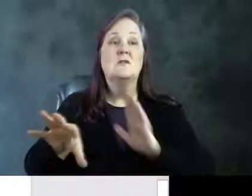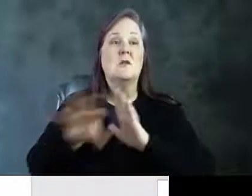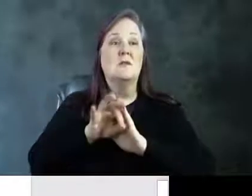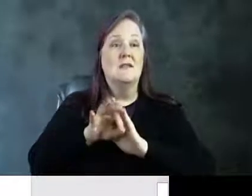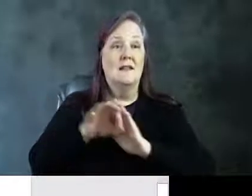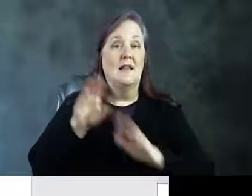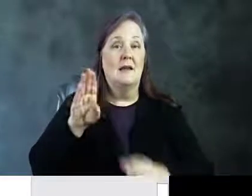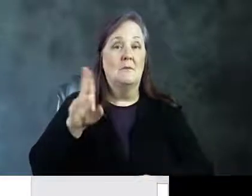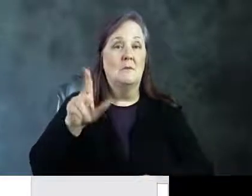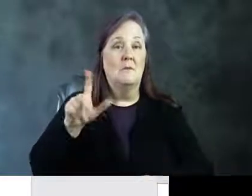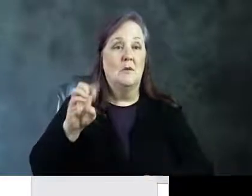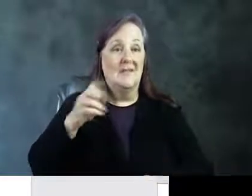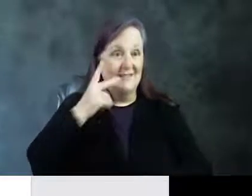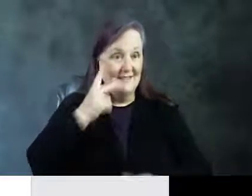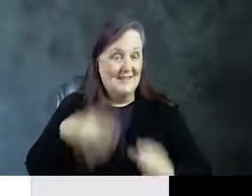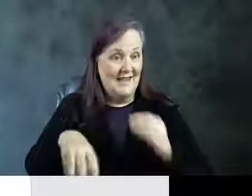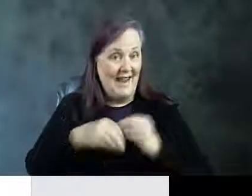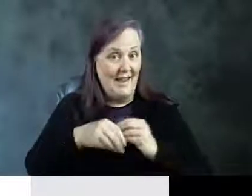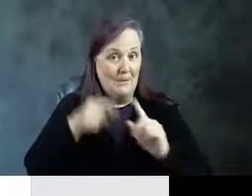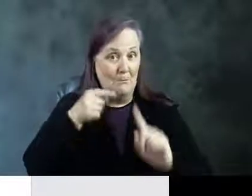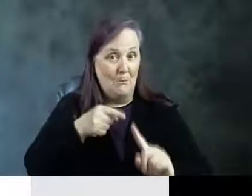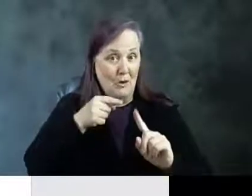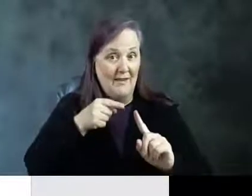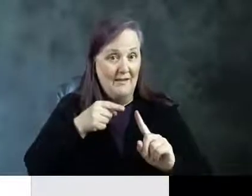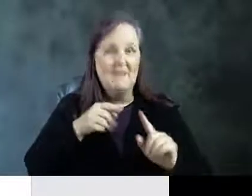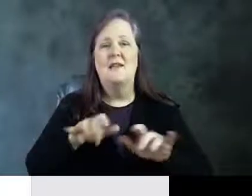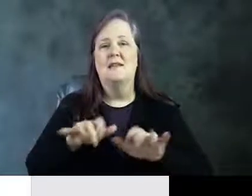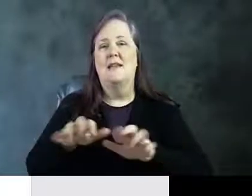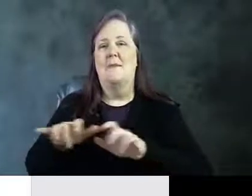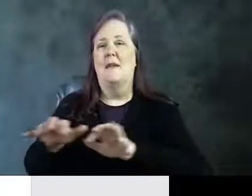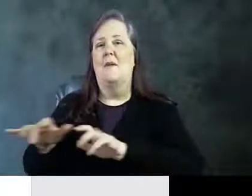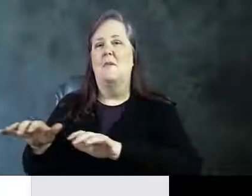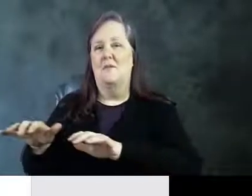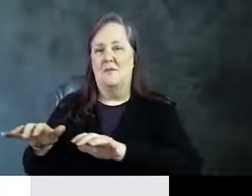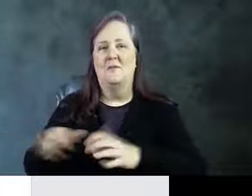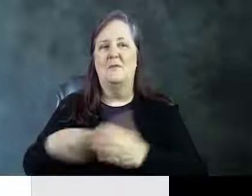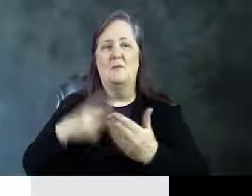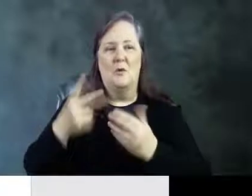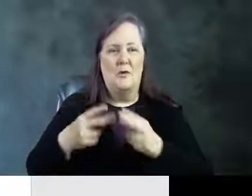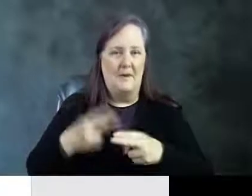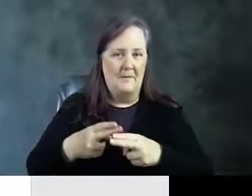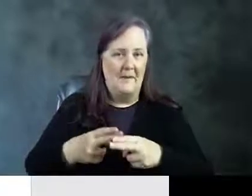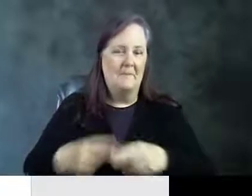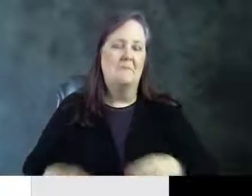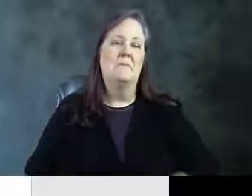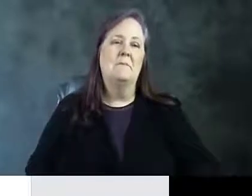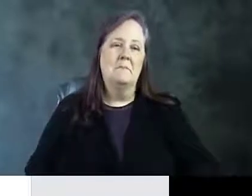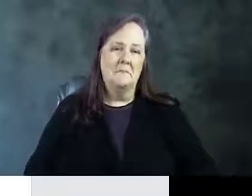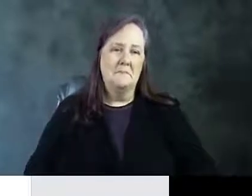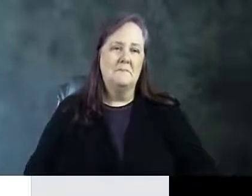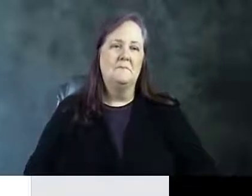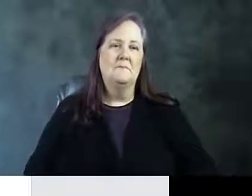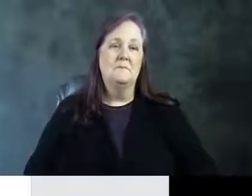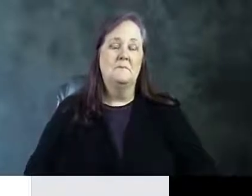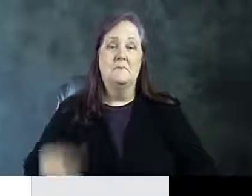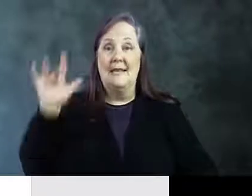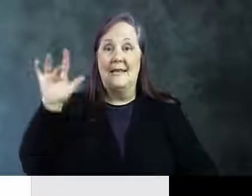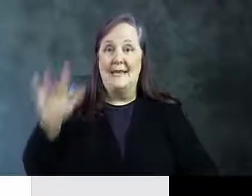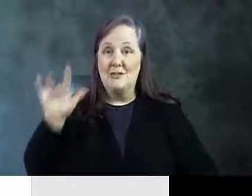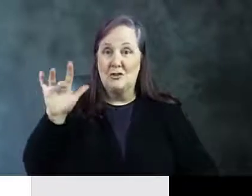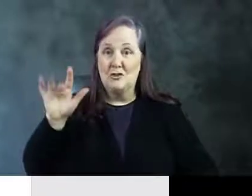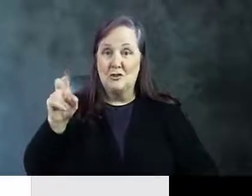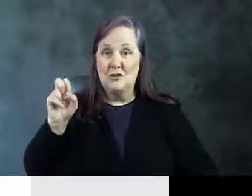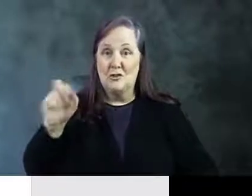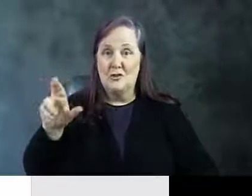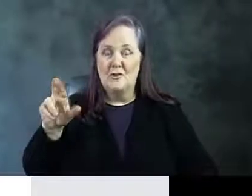see it added one to my page. I'm going to start typing out our programs. I typed out ability tools. When I hit enter, it's going to